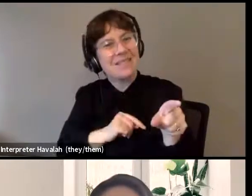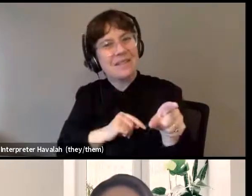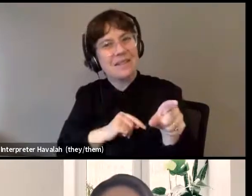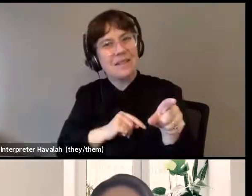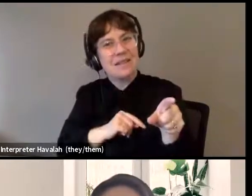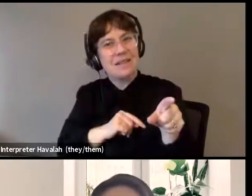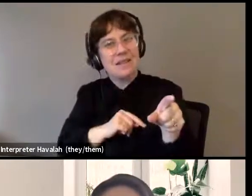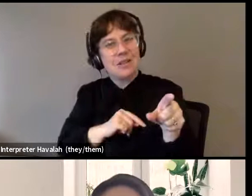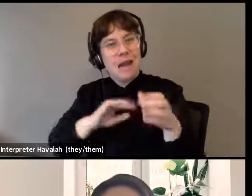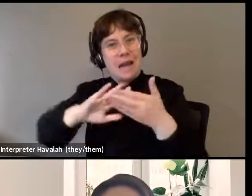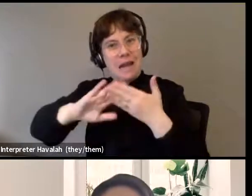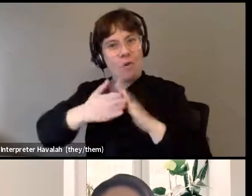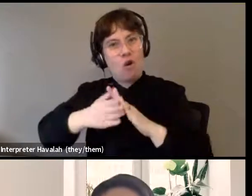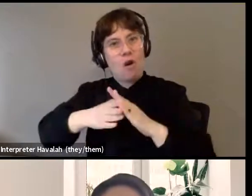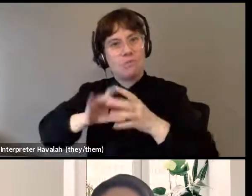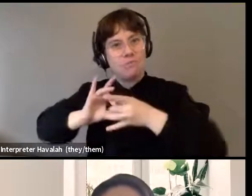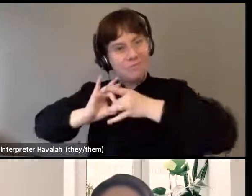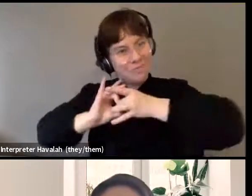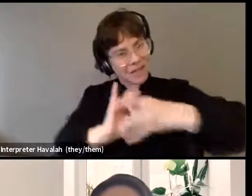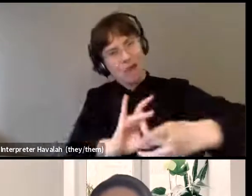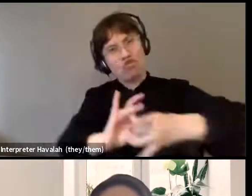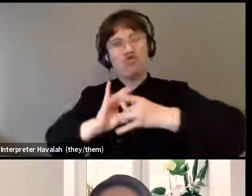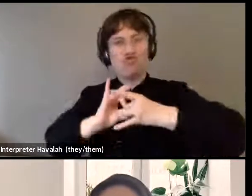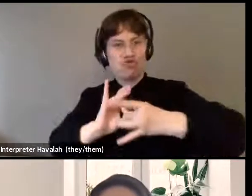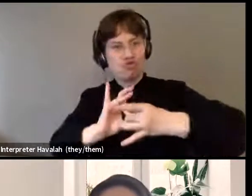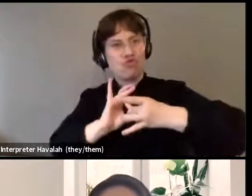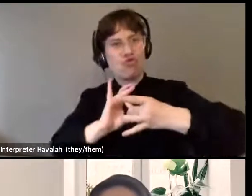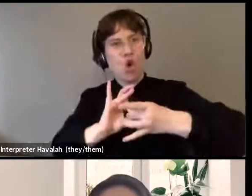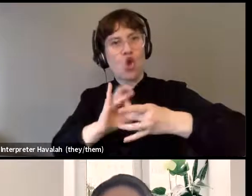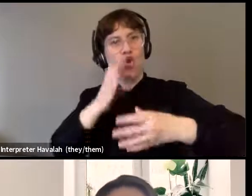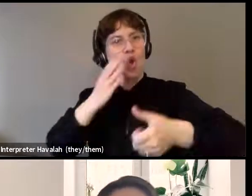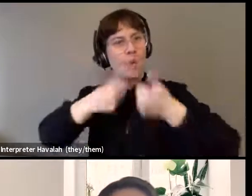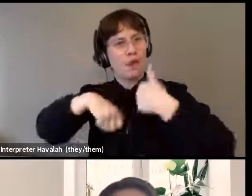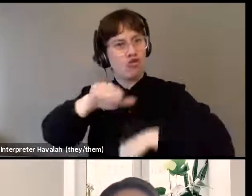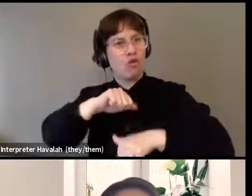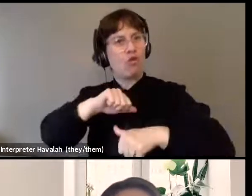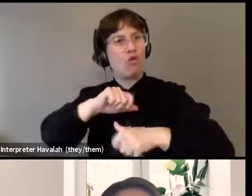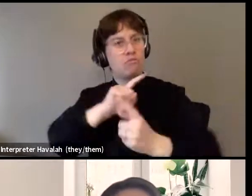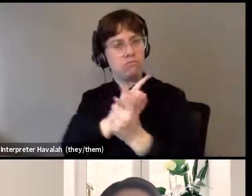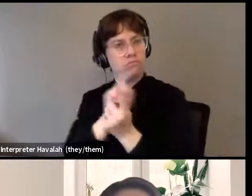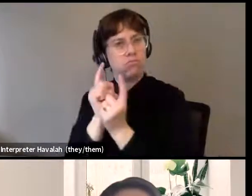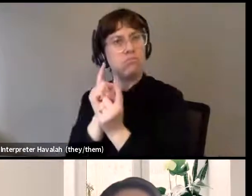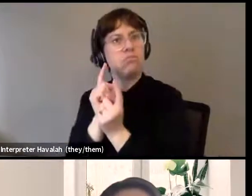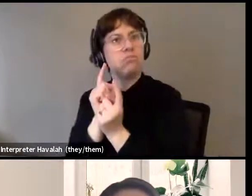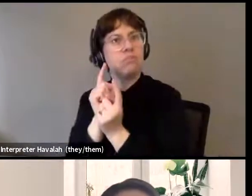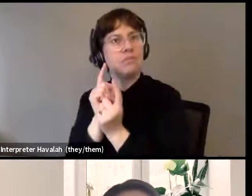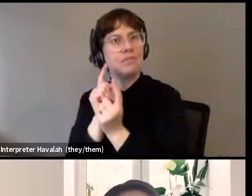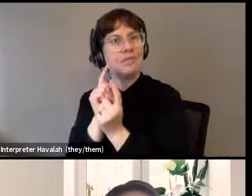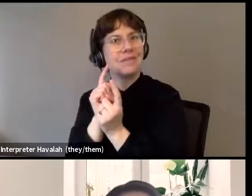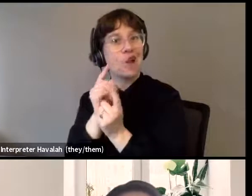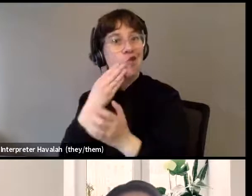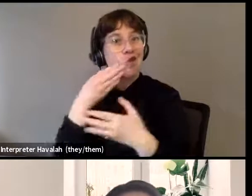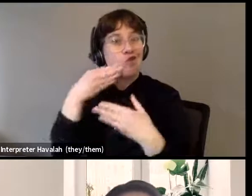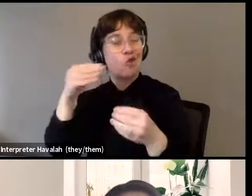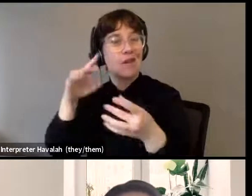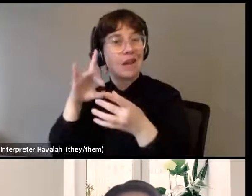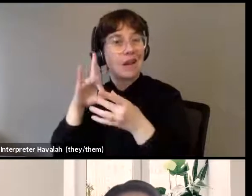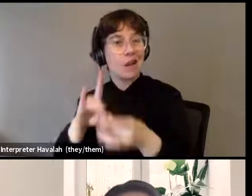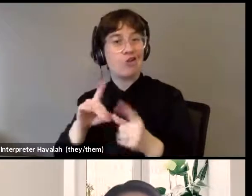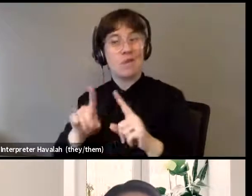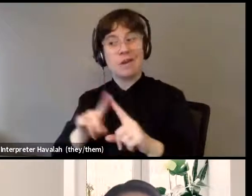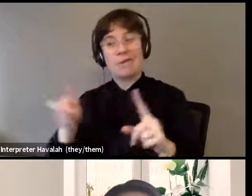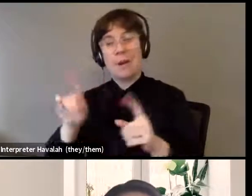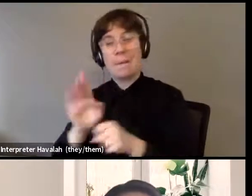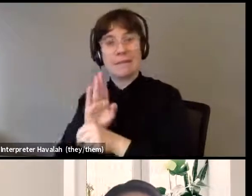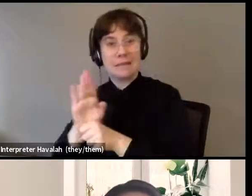neighborhood bonds and neighborhood cohesion so people know each other. Grocery stores are also anchors for other